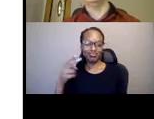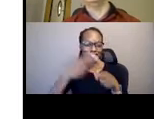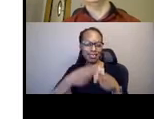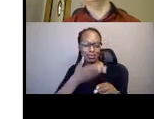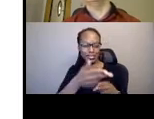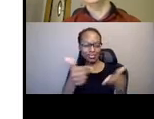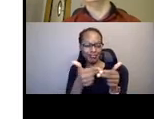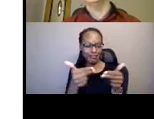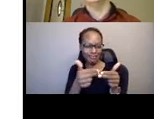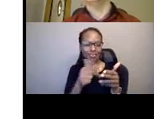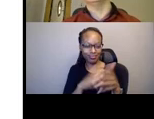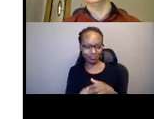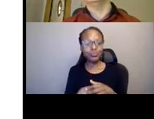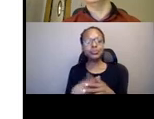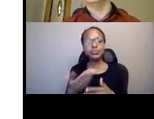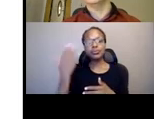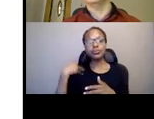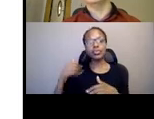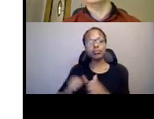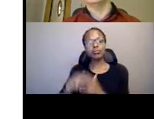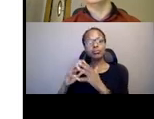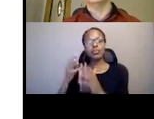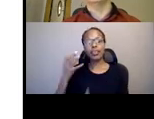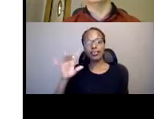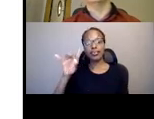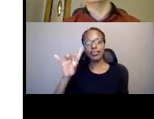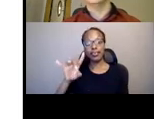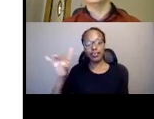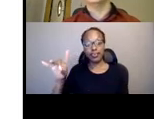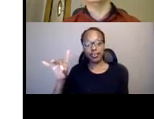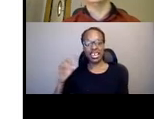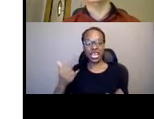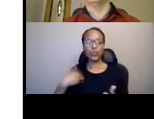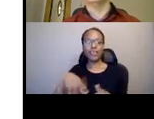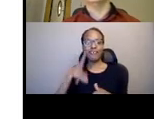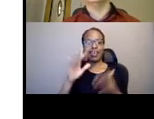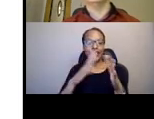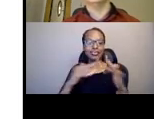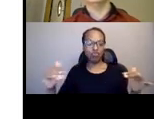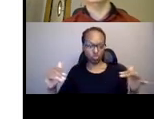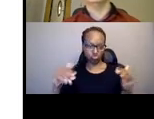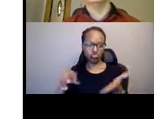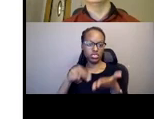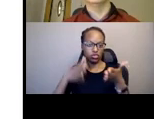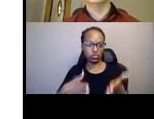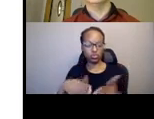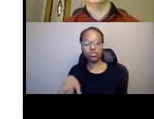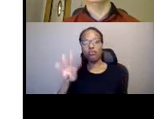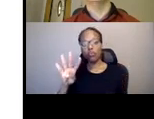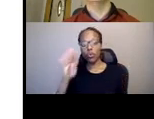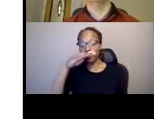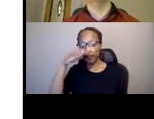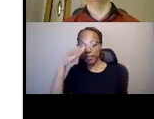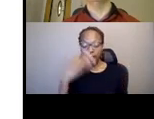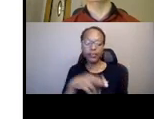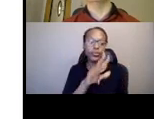1988, and today we have 8 diverse dancers, 4 of them Black, 3 Asian, and 1 European. And